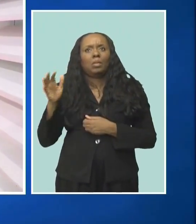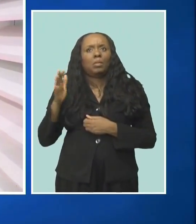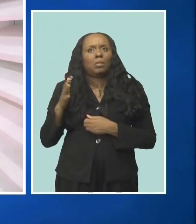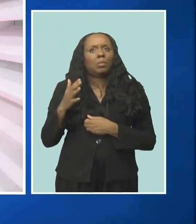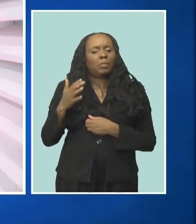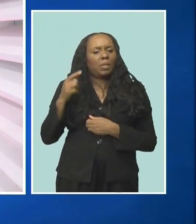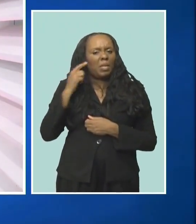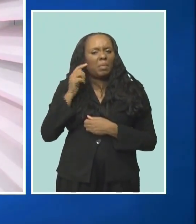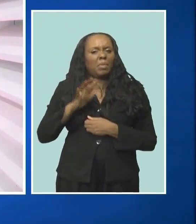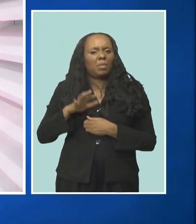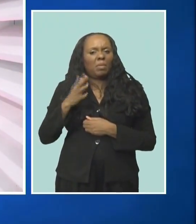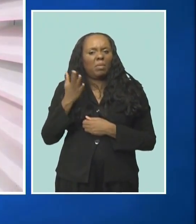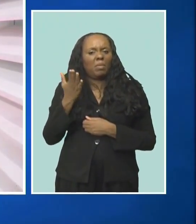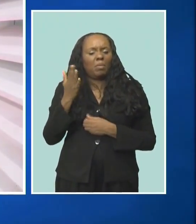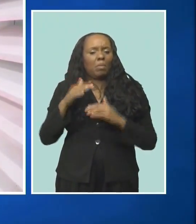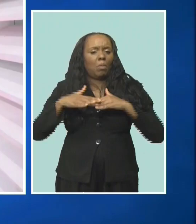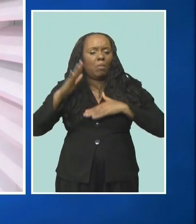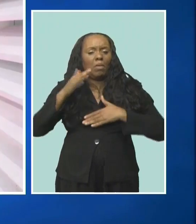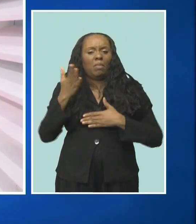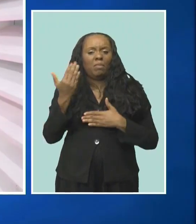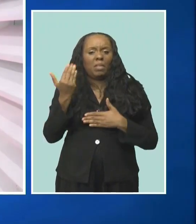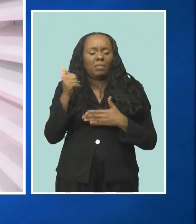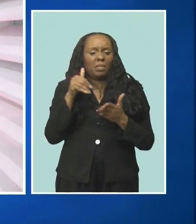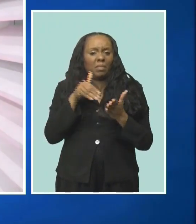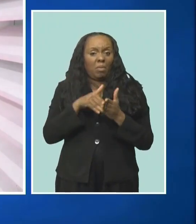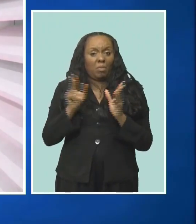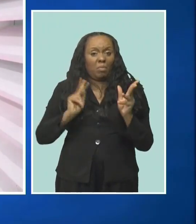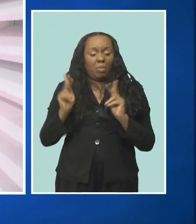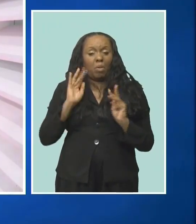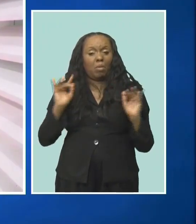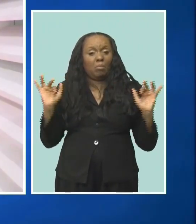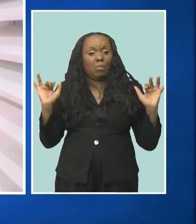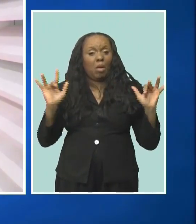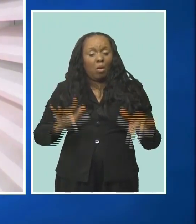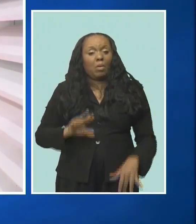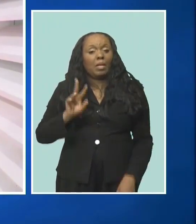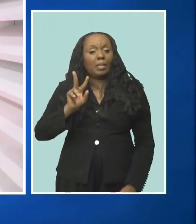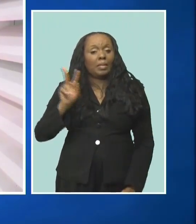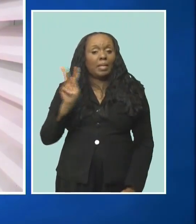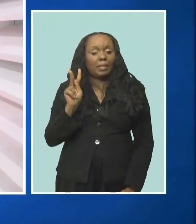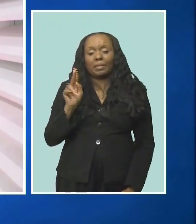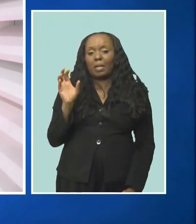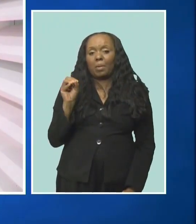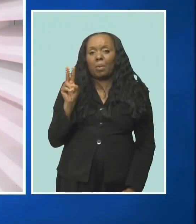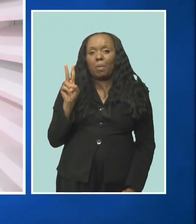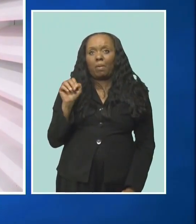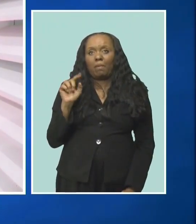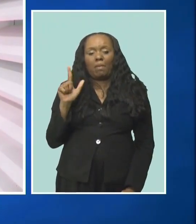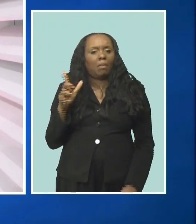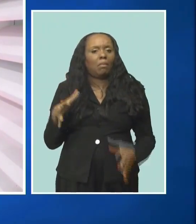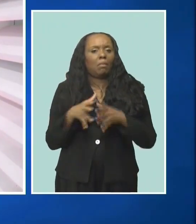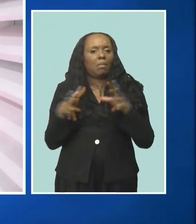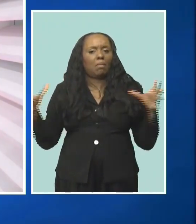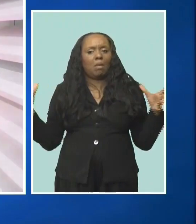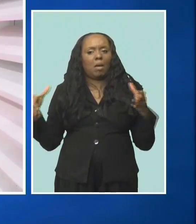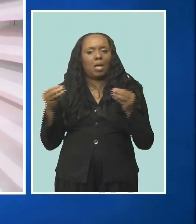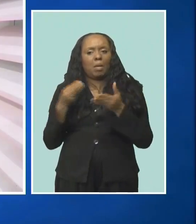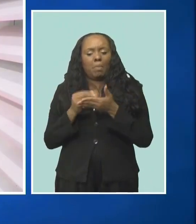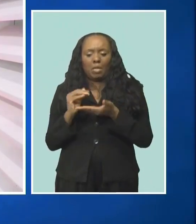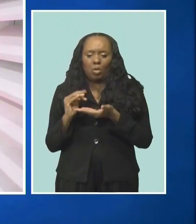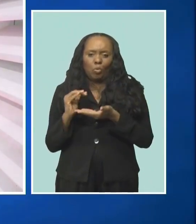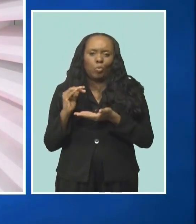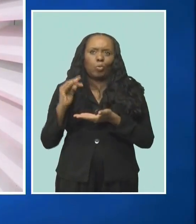15,000 patrons plus at Kensington. So it's going to attract a lot of revenue, not only locally but